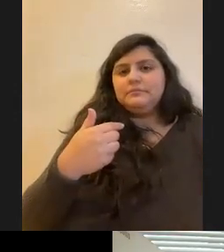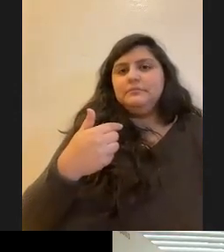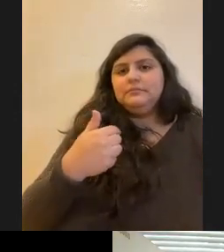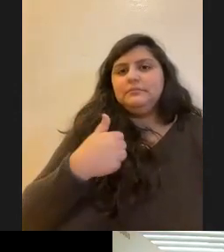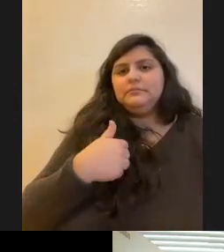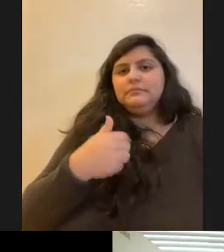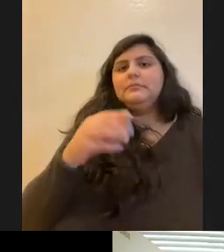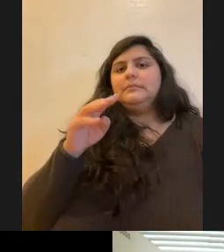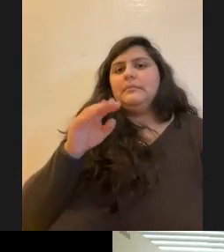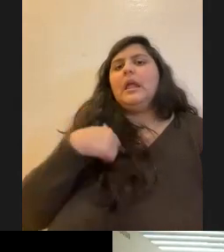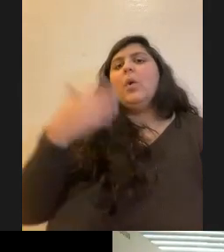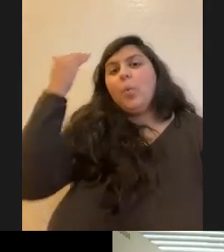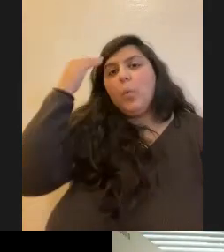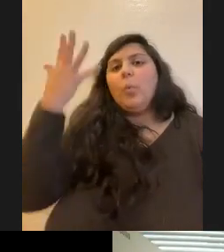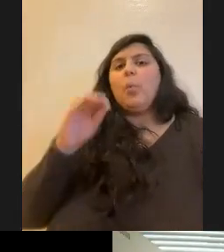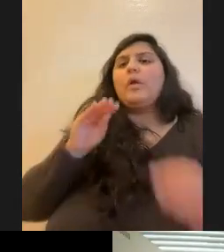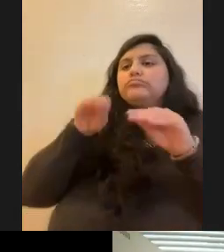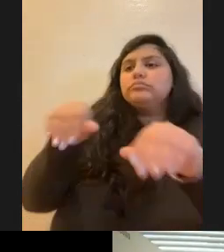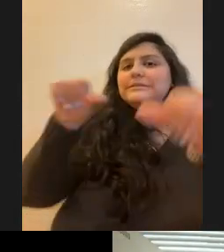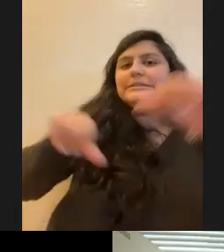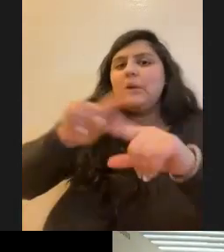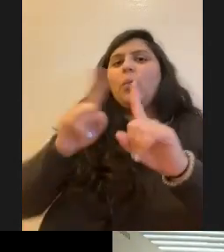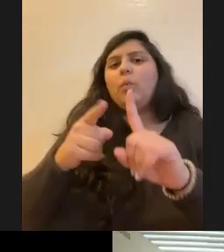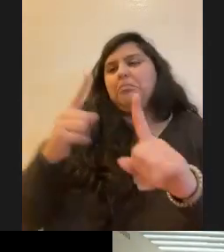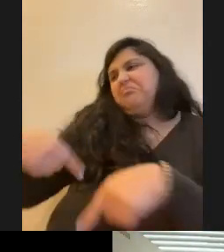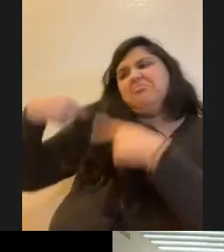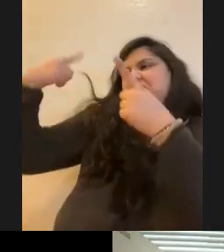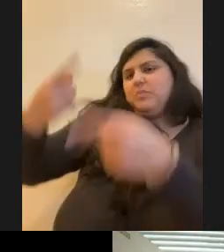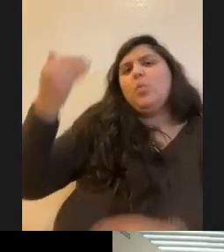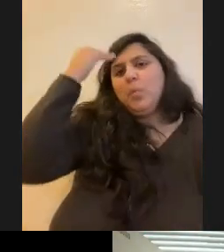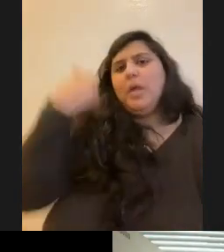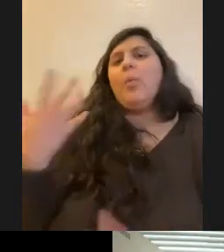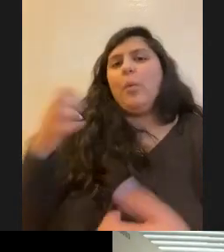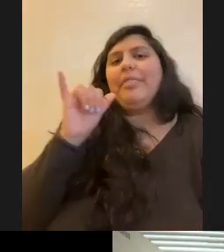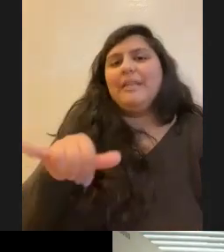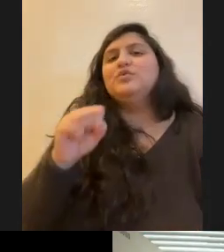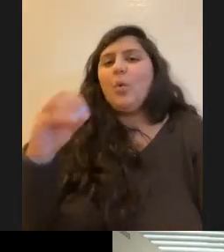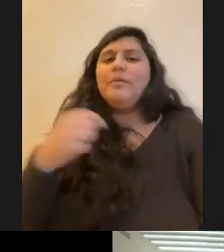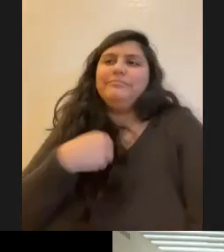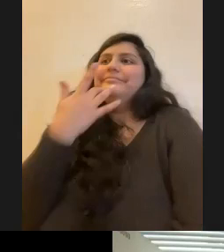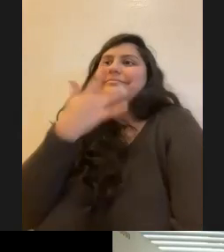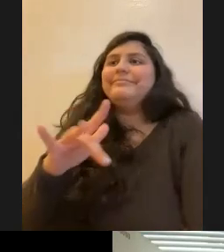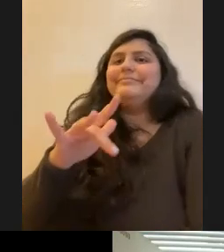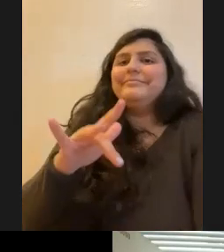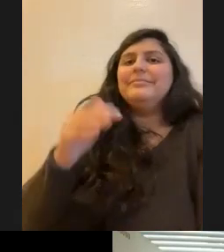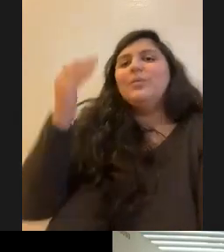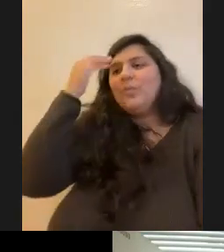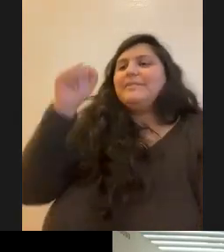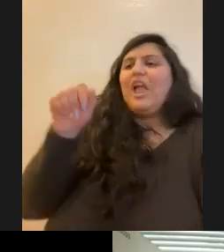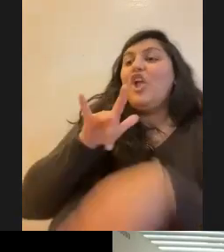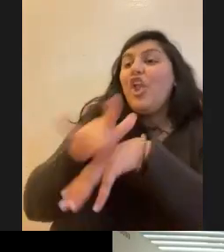marine science, go into marine science for a long time. So I had the luxury of kind of looking at things